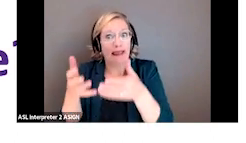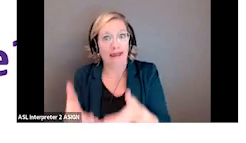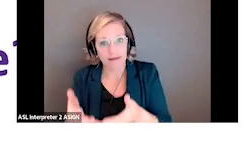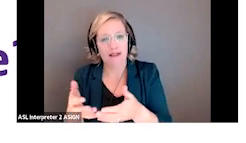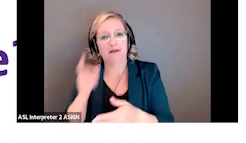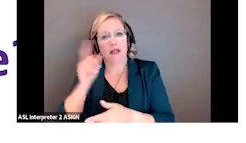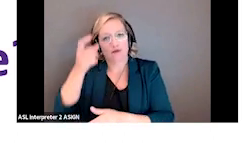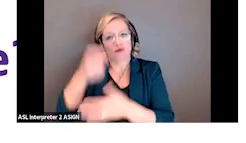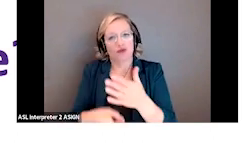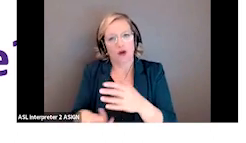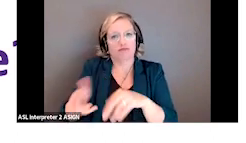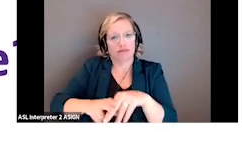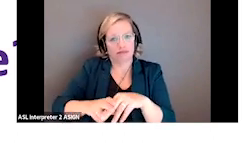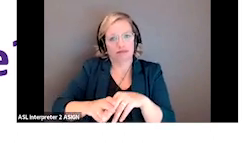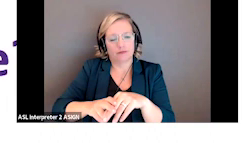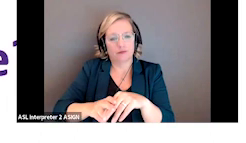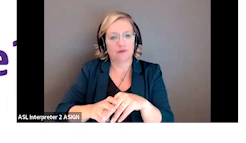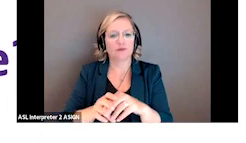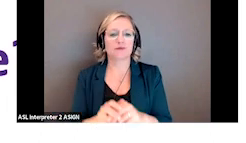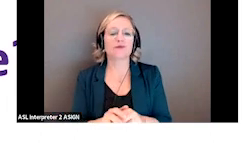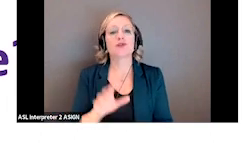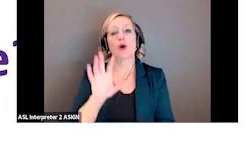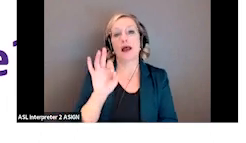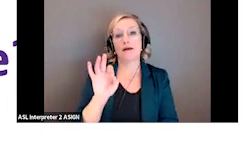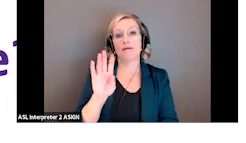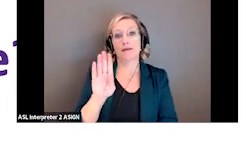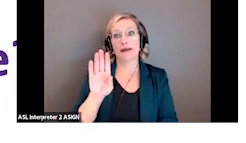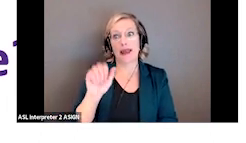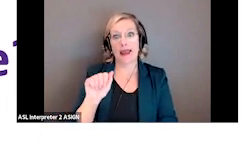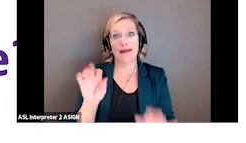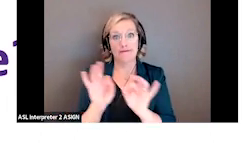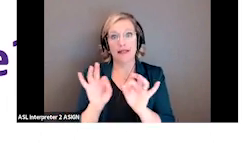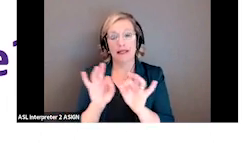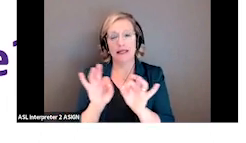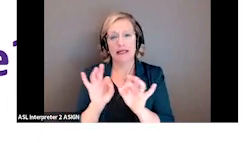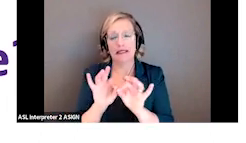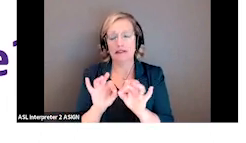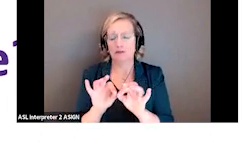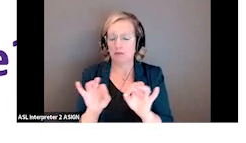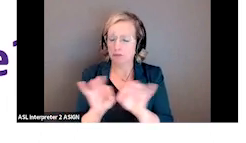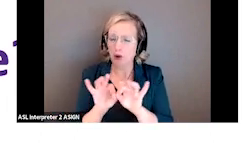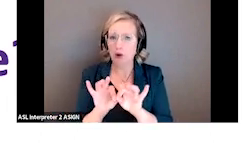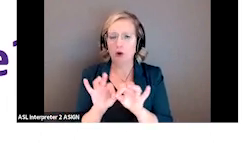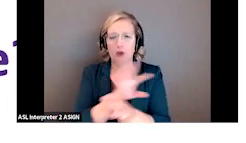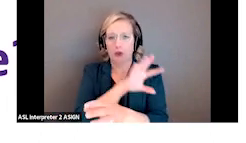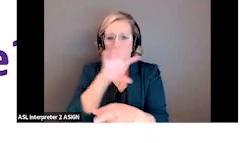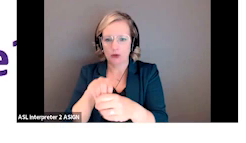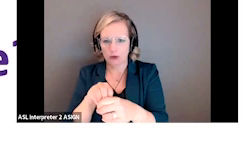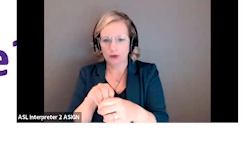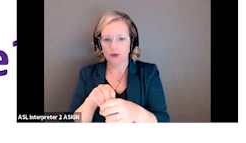charged. Okay, so the FBA fees, super important, being accurate with the XYZ, the